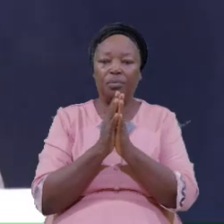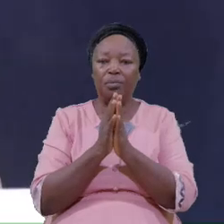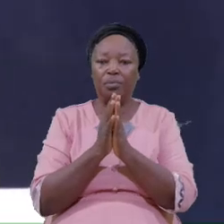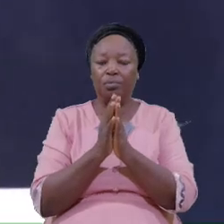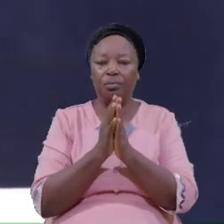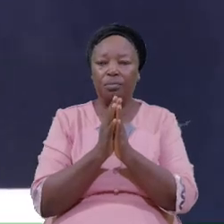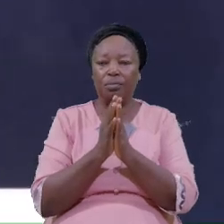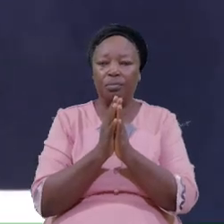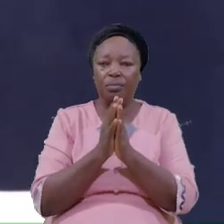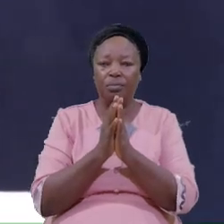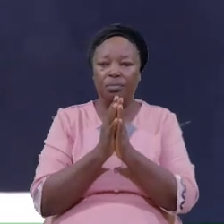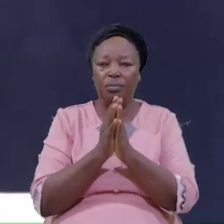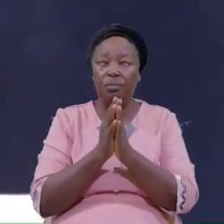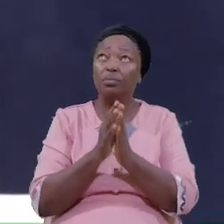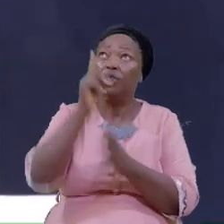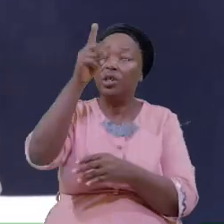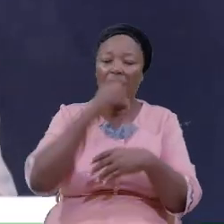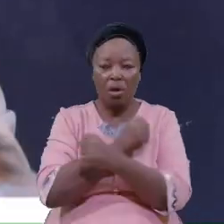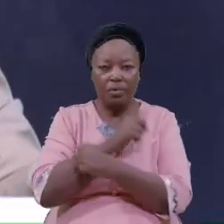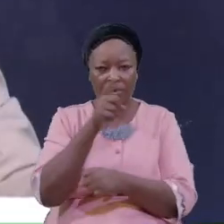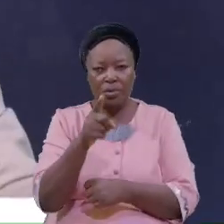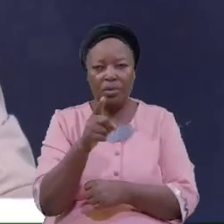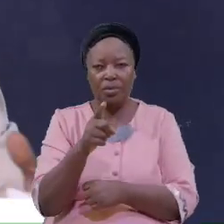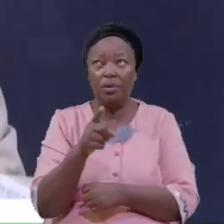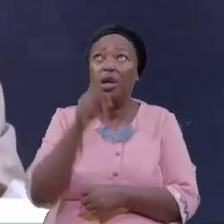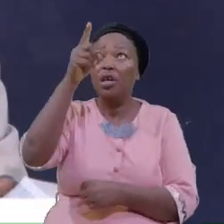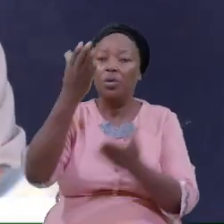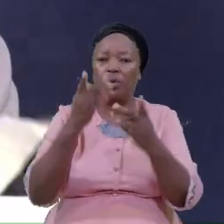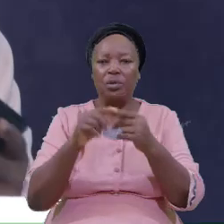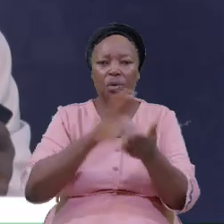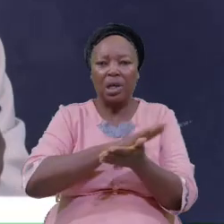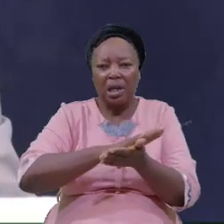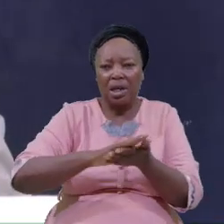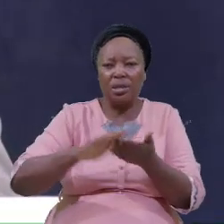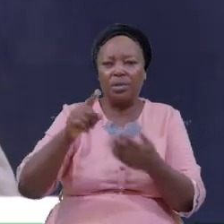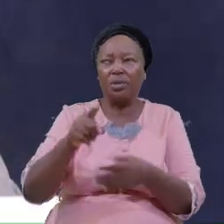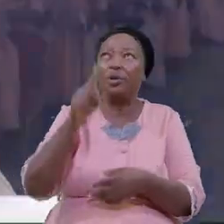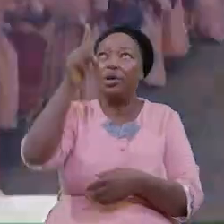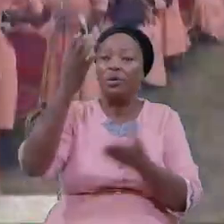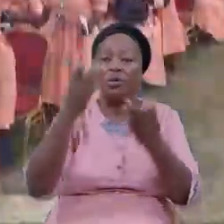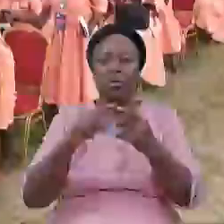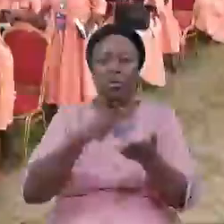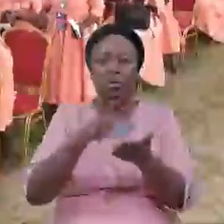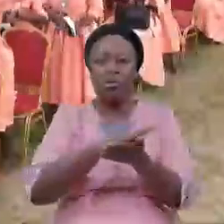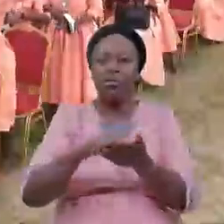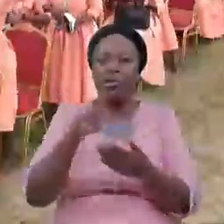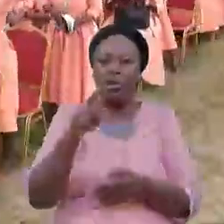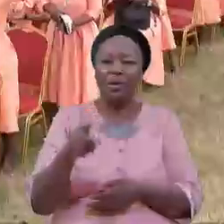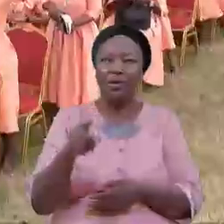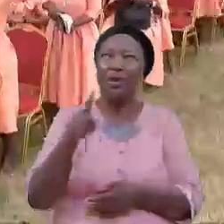He loves you. Wants to cleanse you, wants to purify you, wants to purge